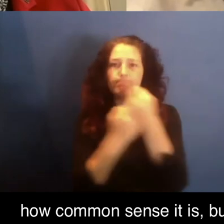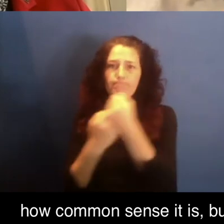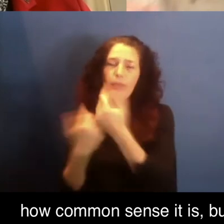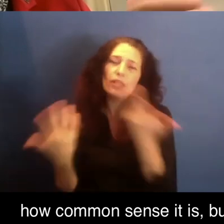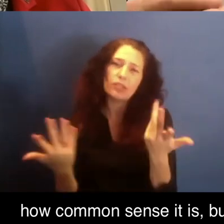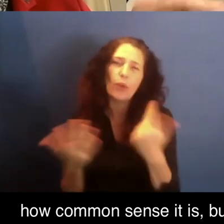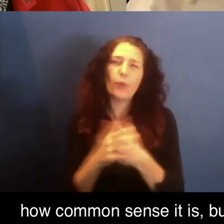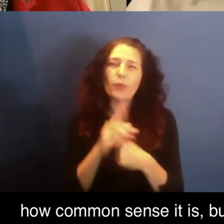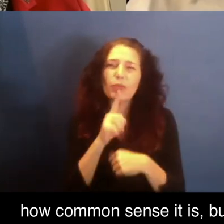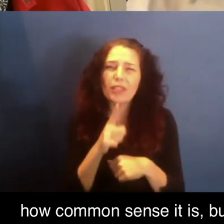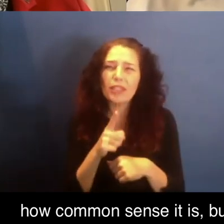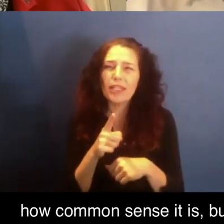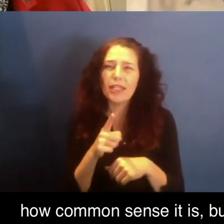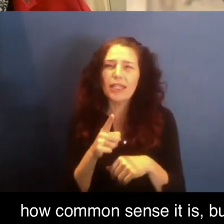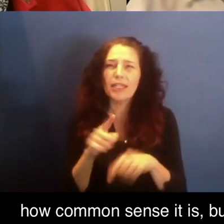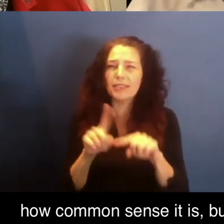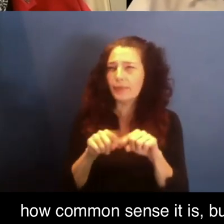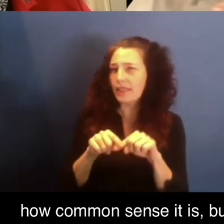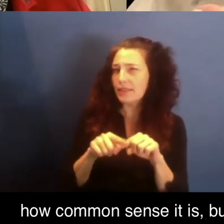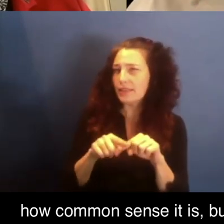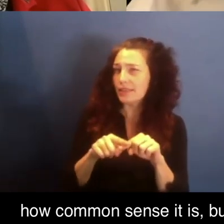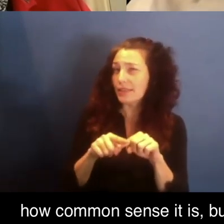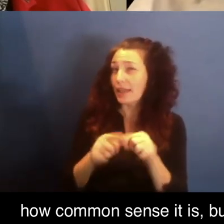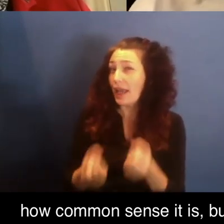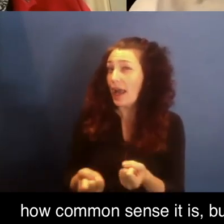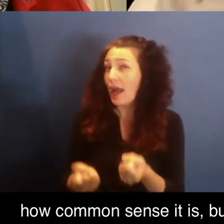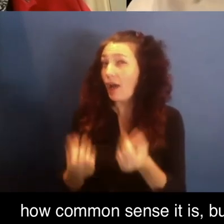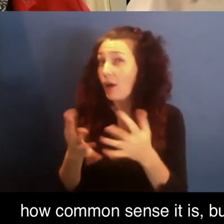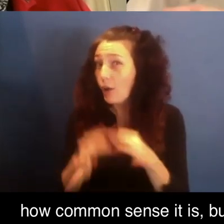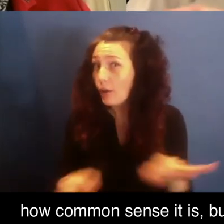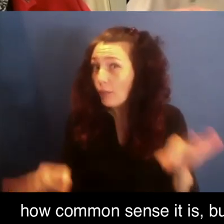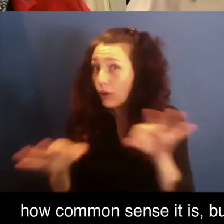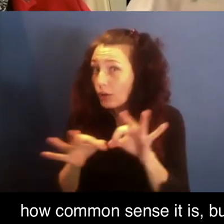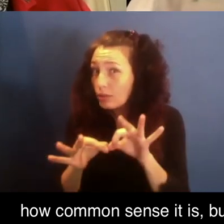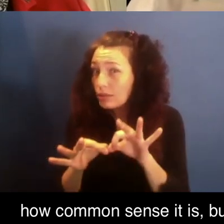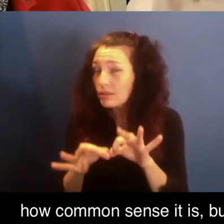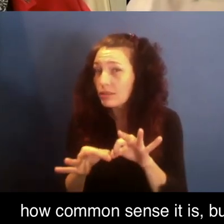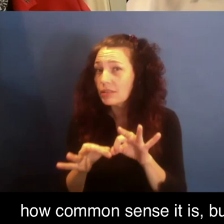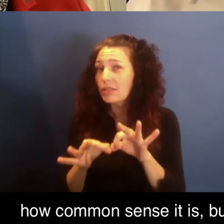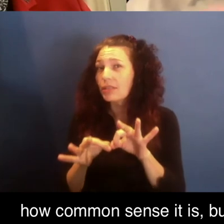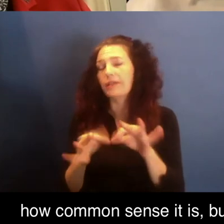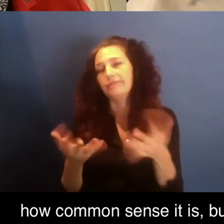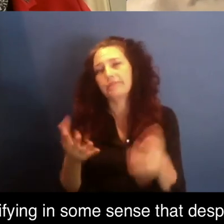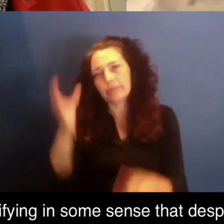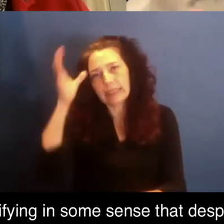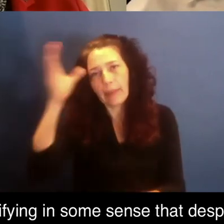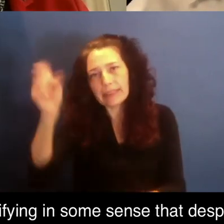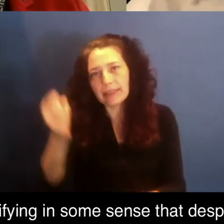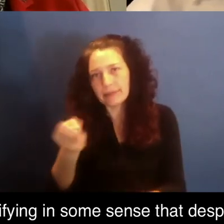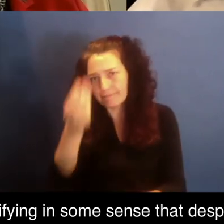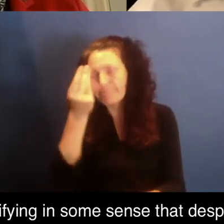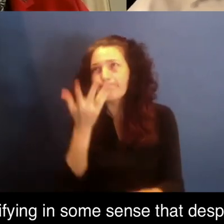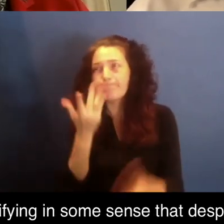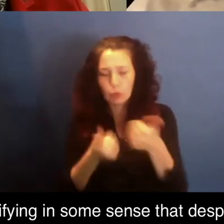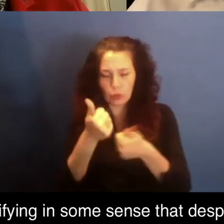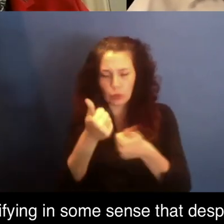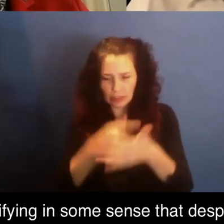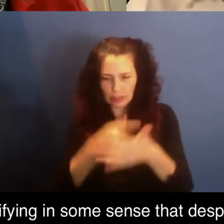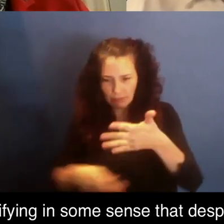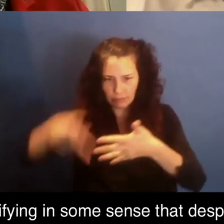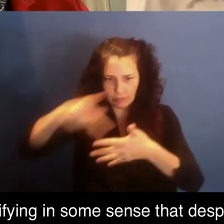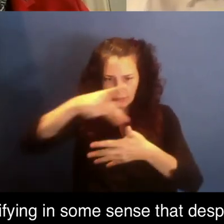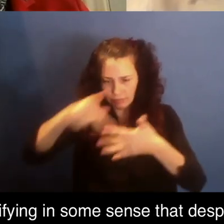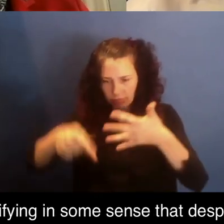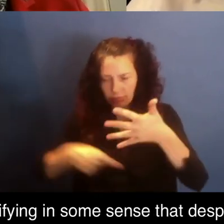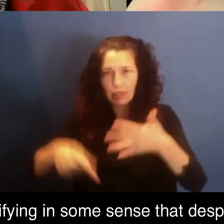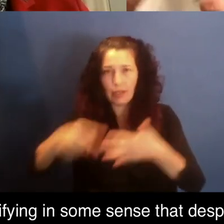is, how just either common sense it is, but how important it is, um, and both are unifying in some sense, um, that,